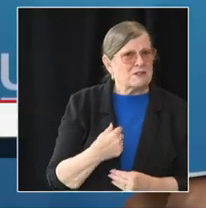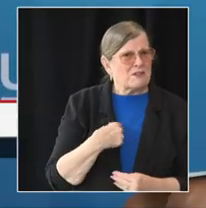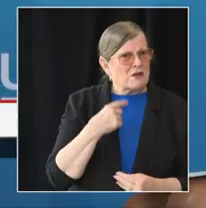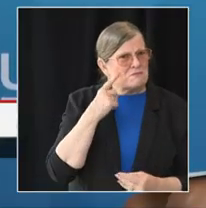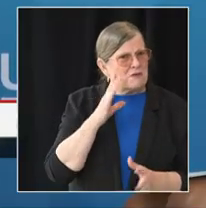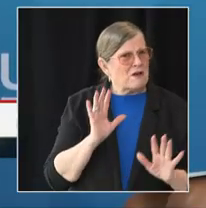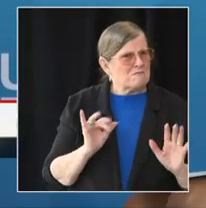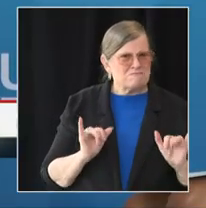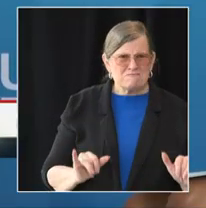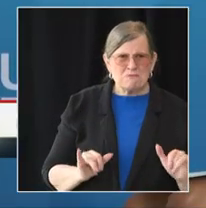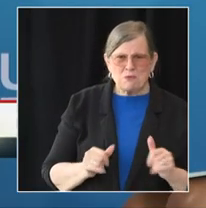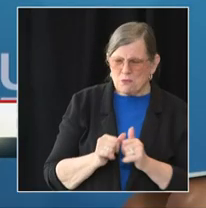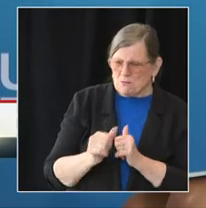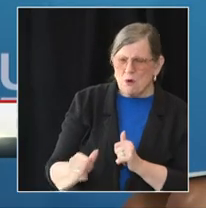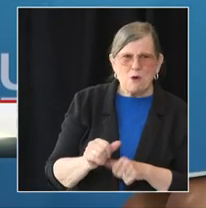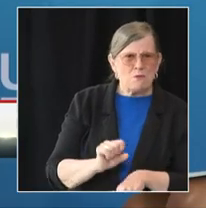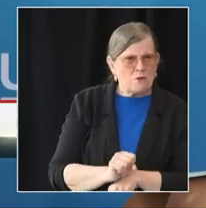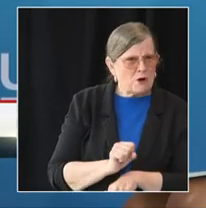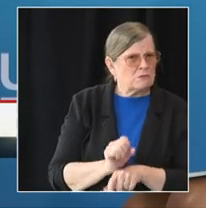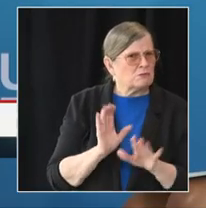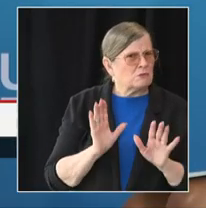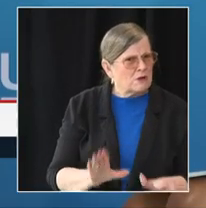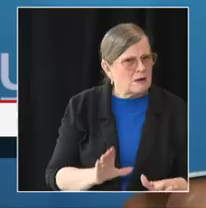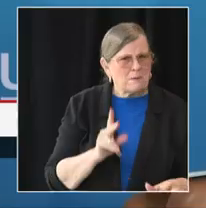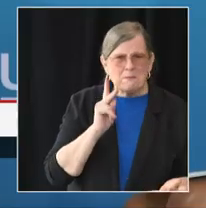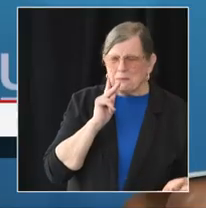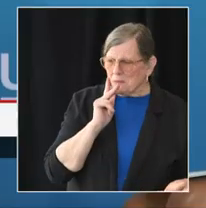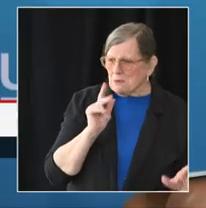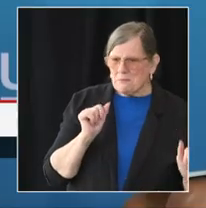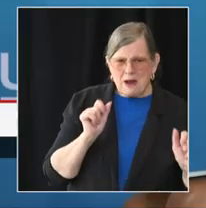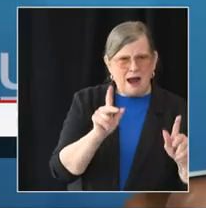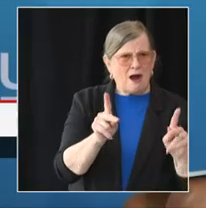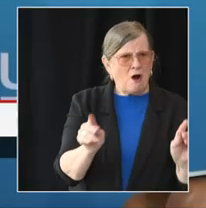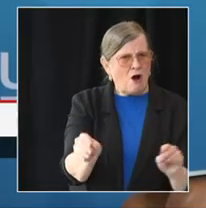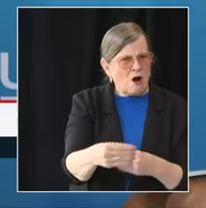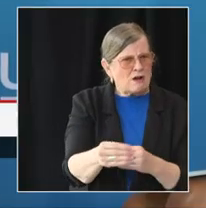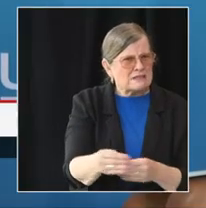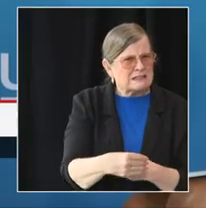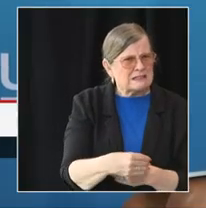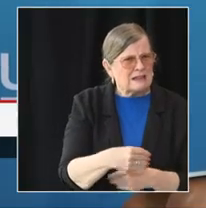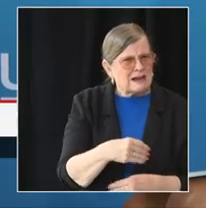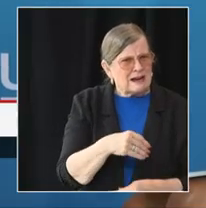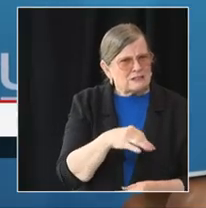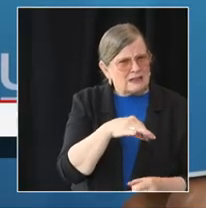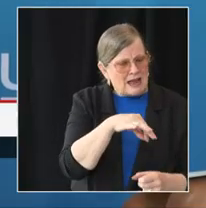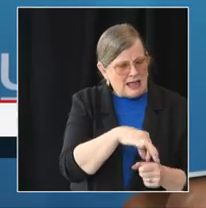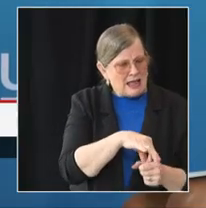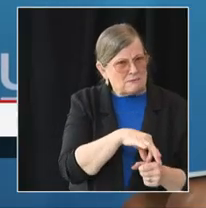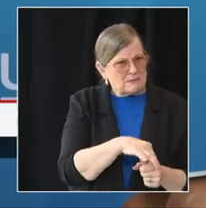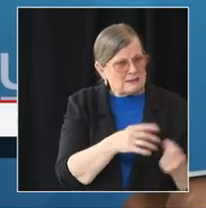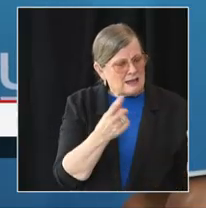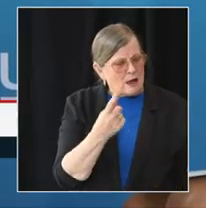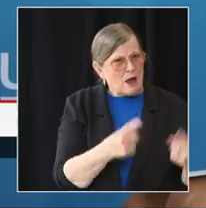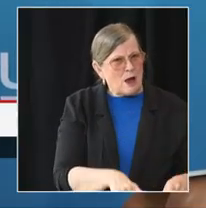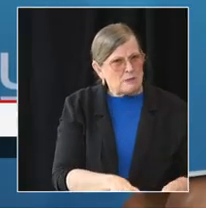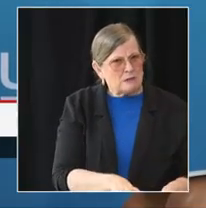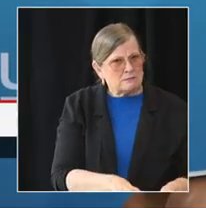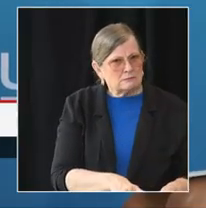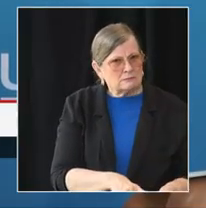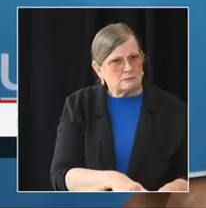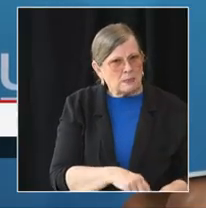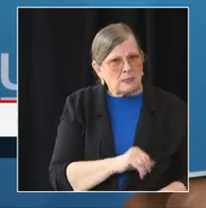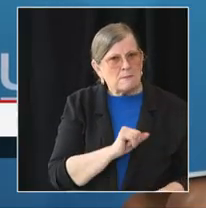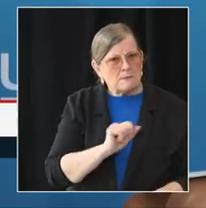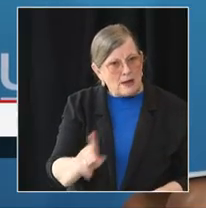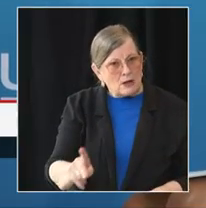that would continue, and post-January 20, we didn't see everybody come back to work because we saw a lot of jobs impacted over